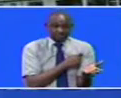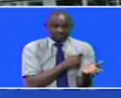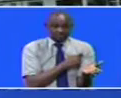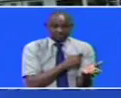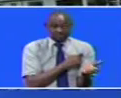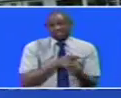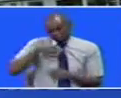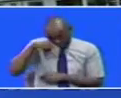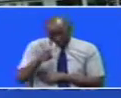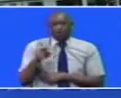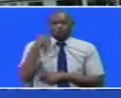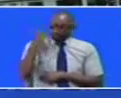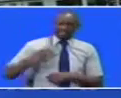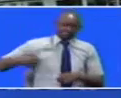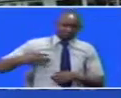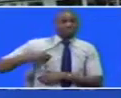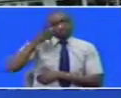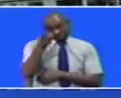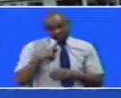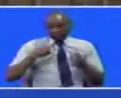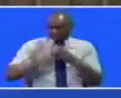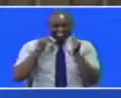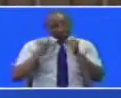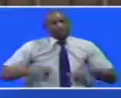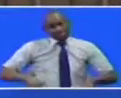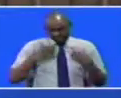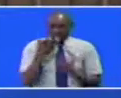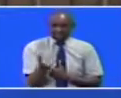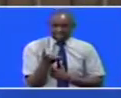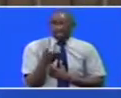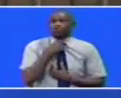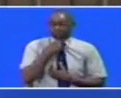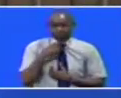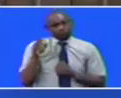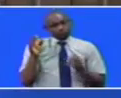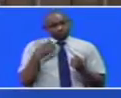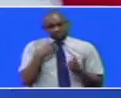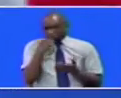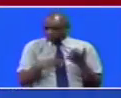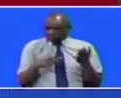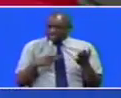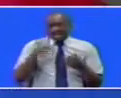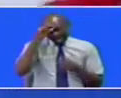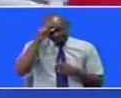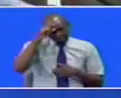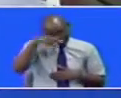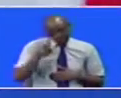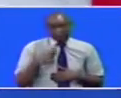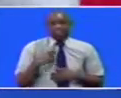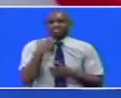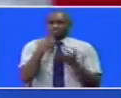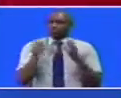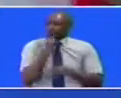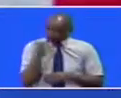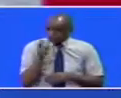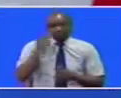Fahed is not the only refugee who has to start all over again. NGOs are limited in their ability to help because the government is very strict about